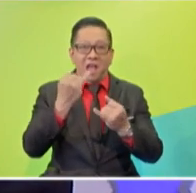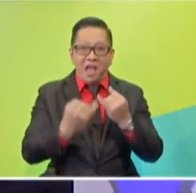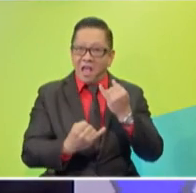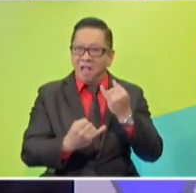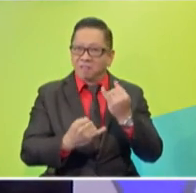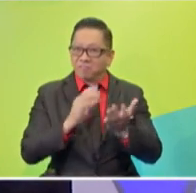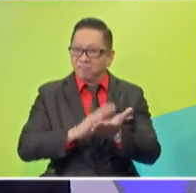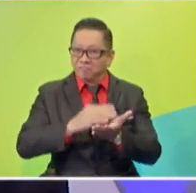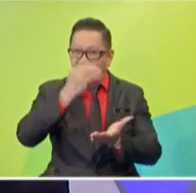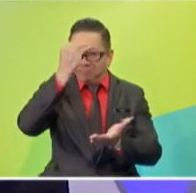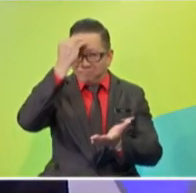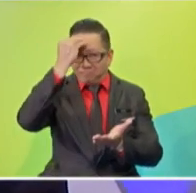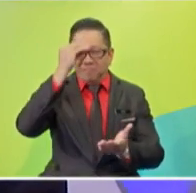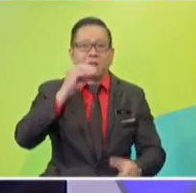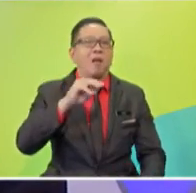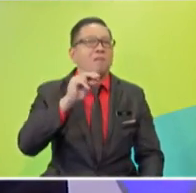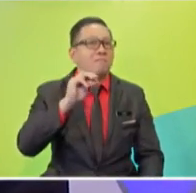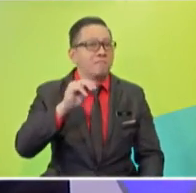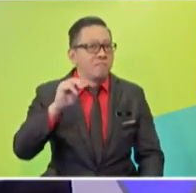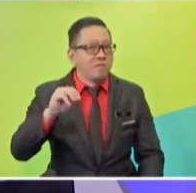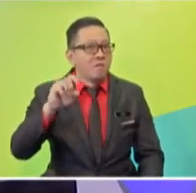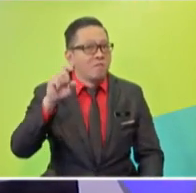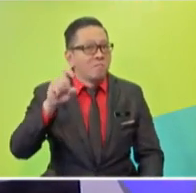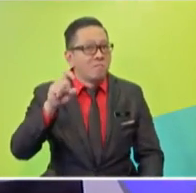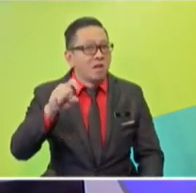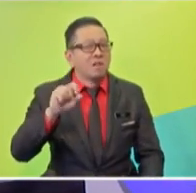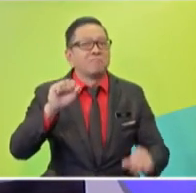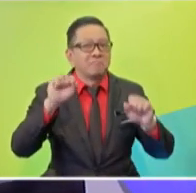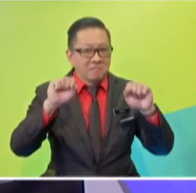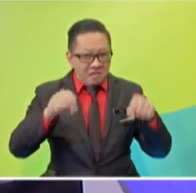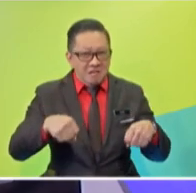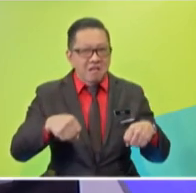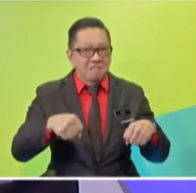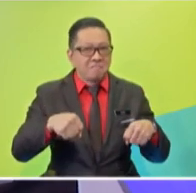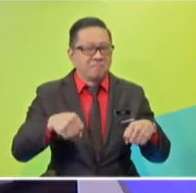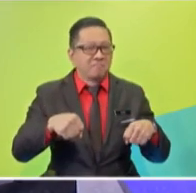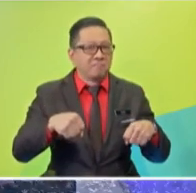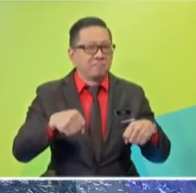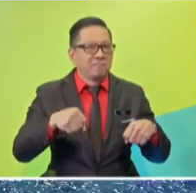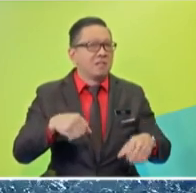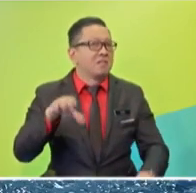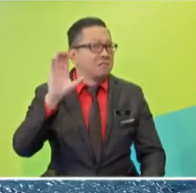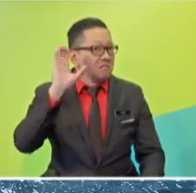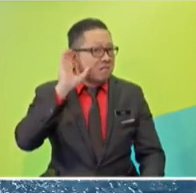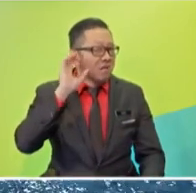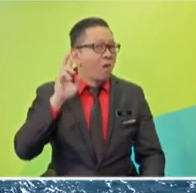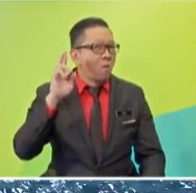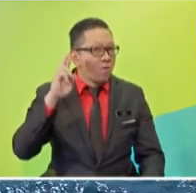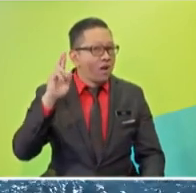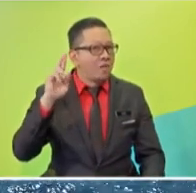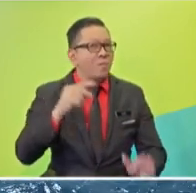be a listening lesson, a listening skill lesson. First, pupils are going to listen to a radio